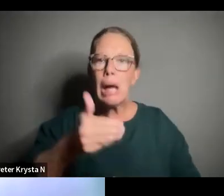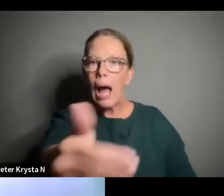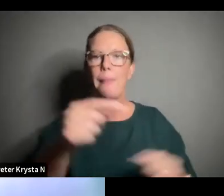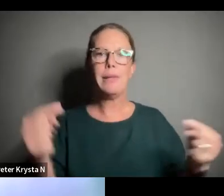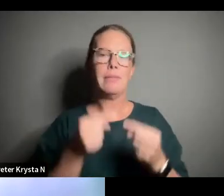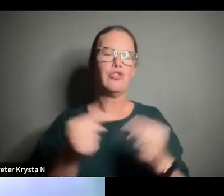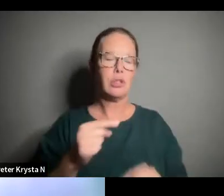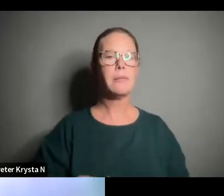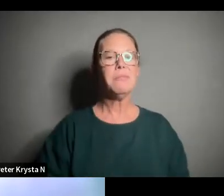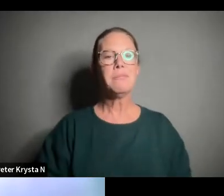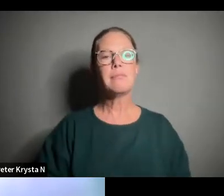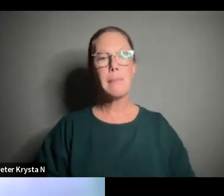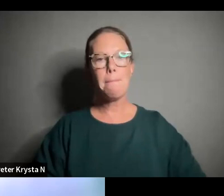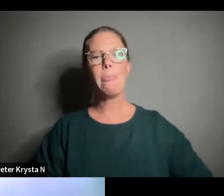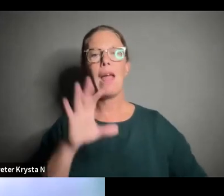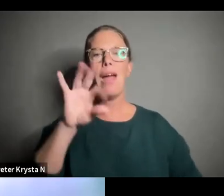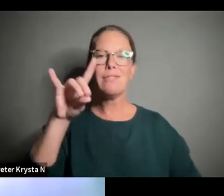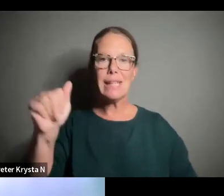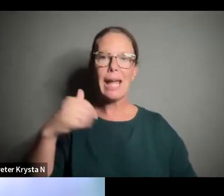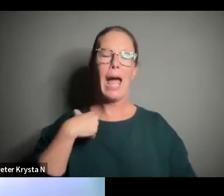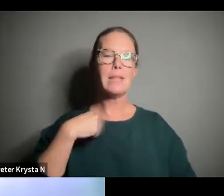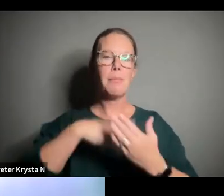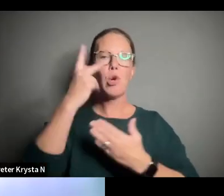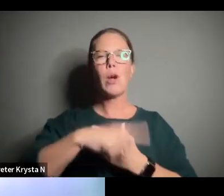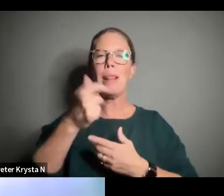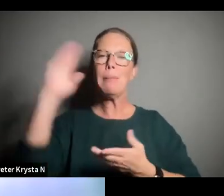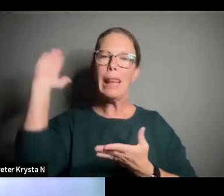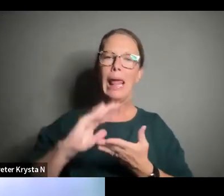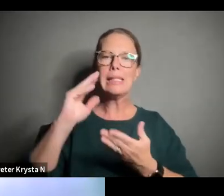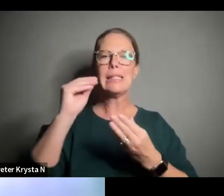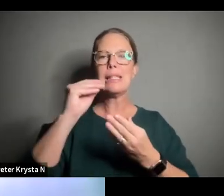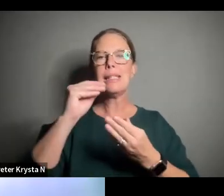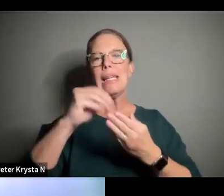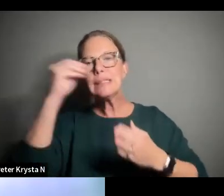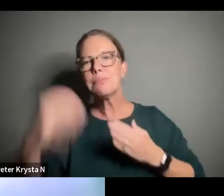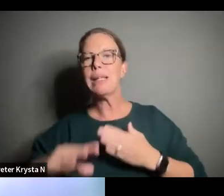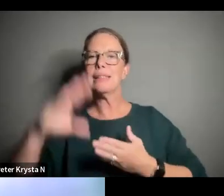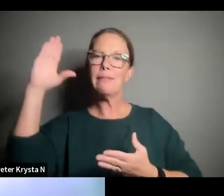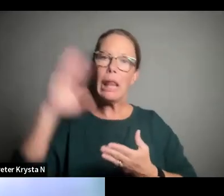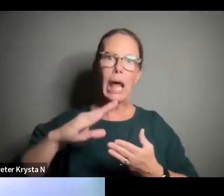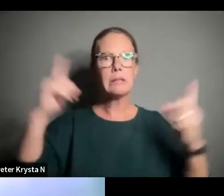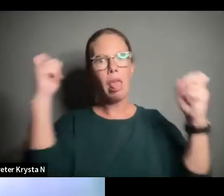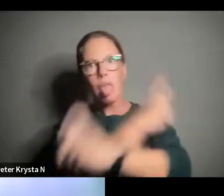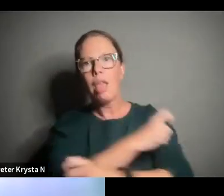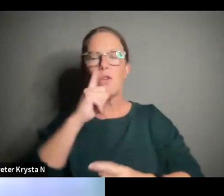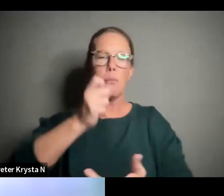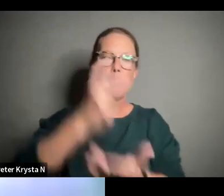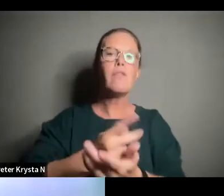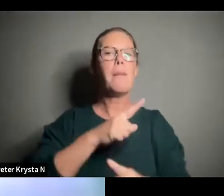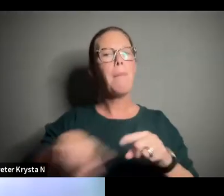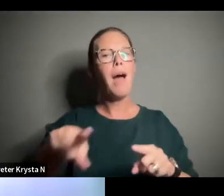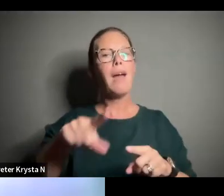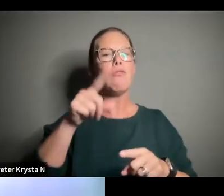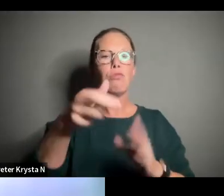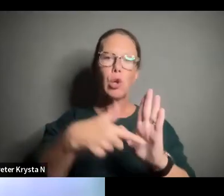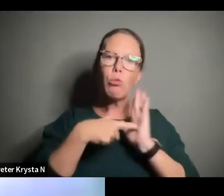of patients. So the FDA has a program that's a little less expensive, a little less tedious to get it approved, but did require this old IRB. And we